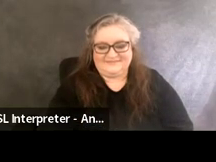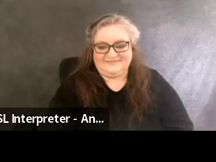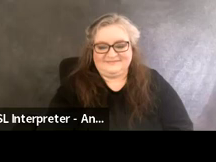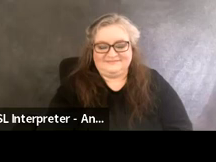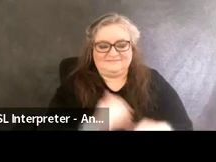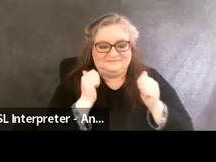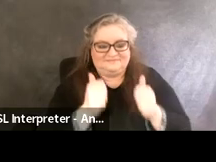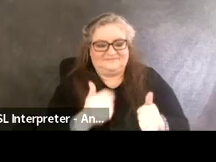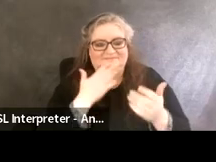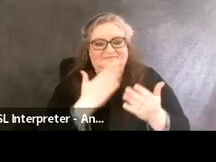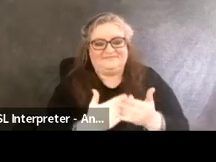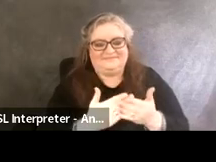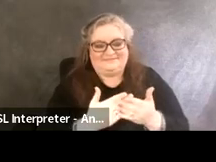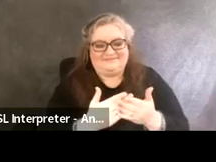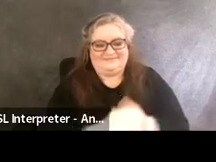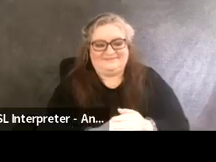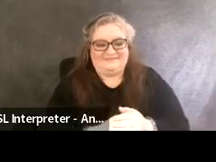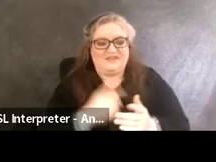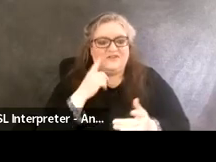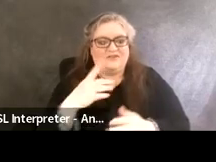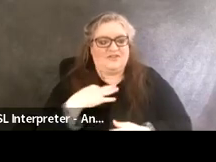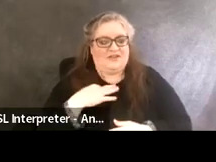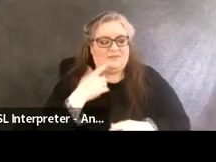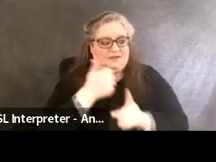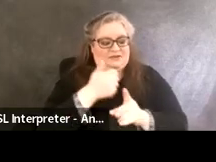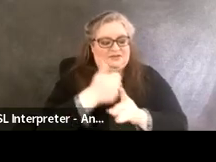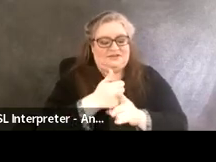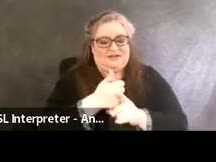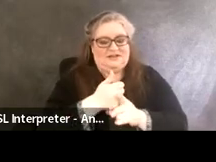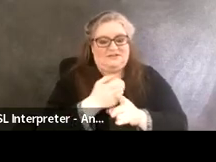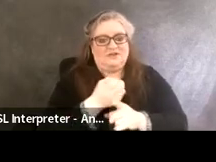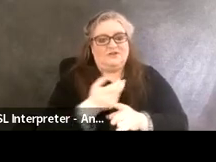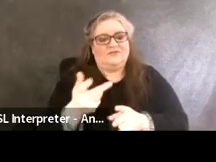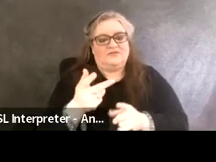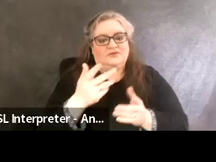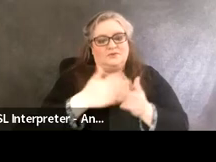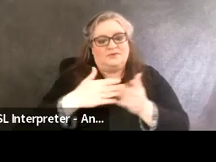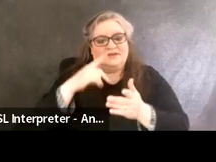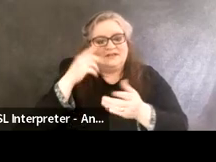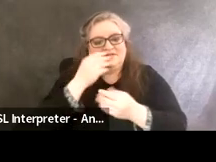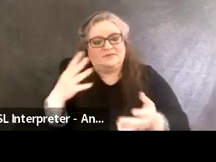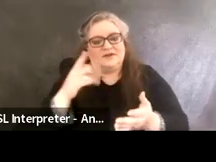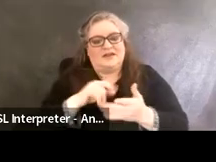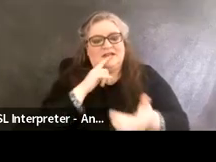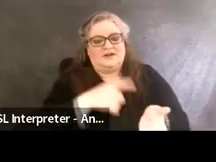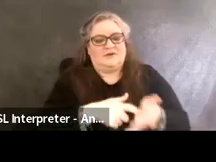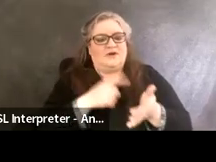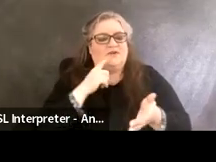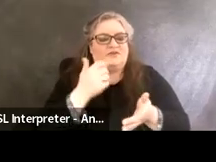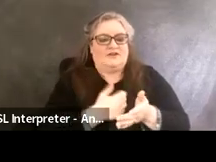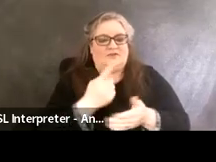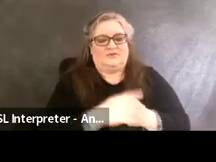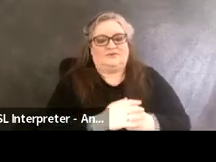Great. Thanks, Jana. So for the application itself, there's just a few pieces of information that's required for